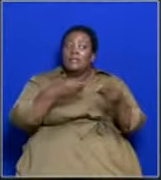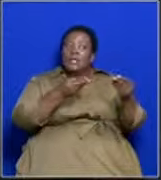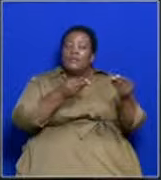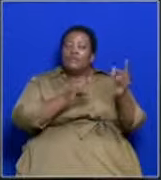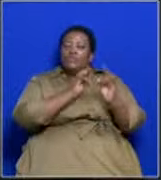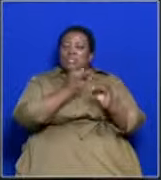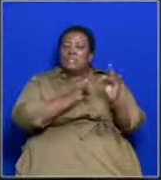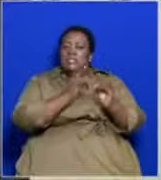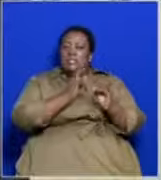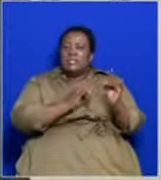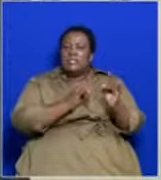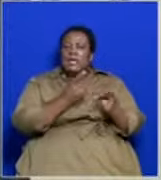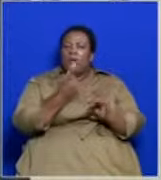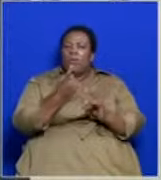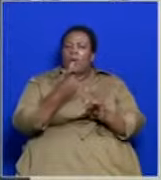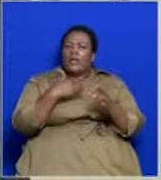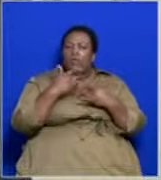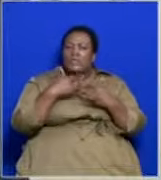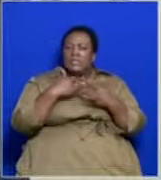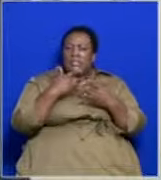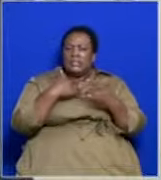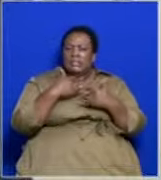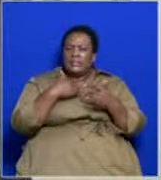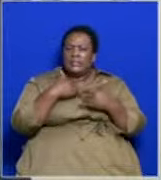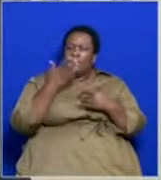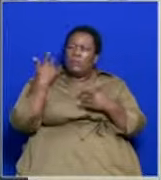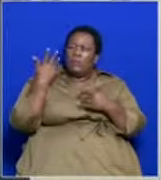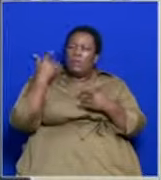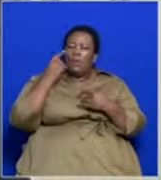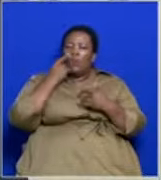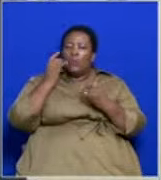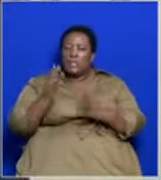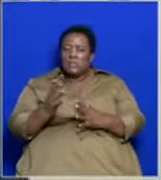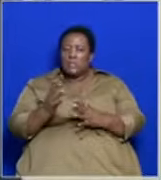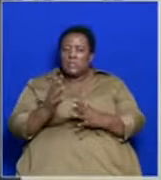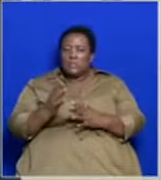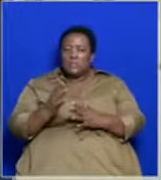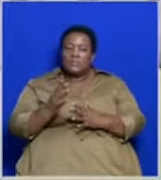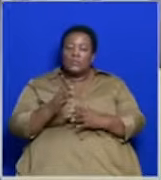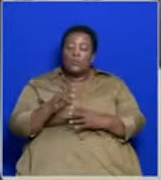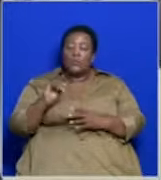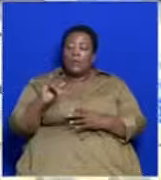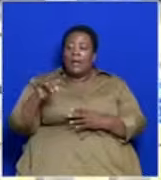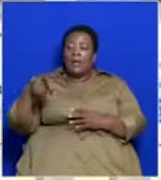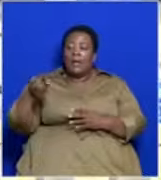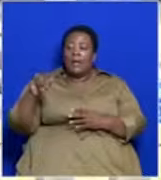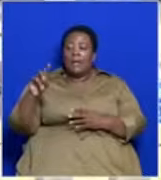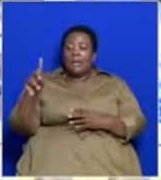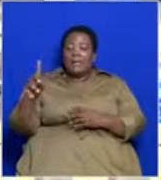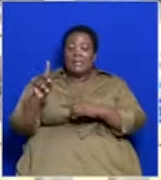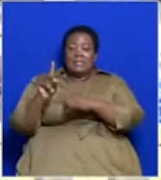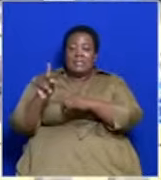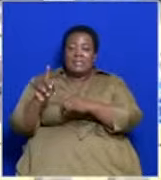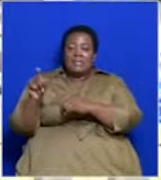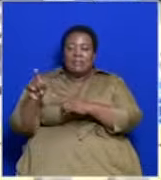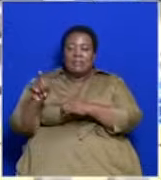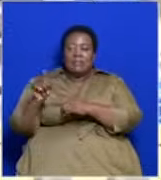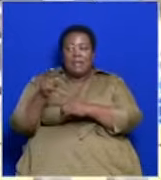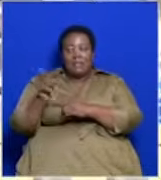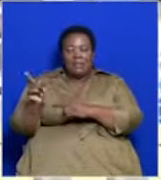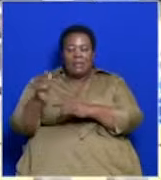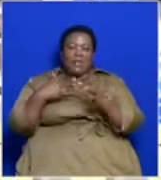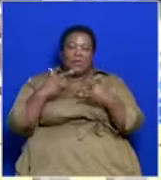us, the commissioners, was that the IPID seems to have been concerned just about